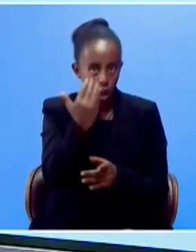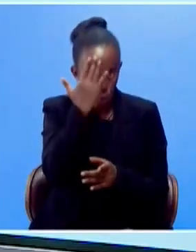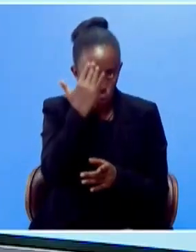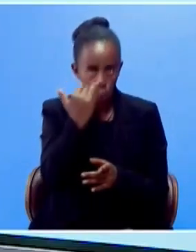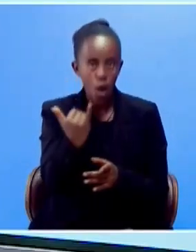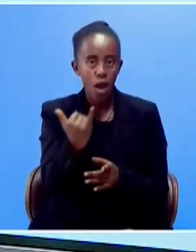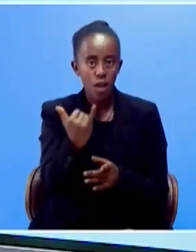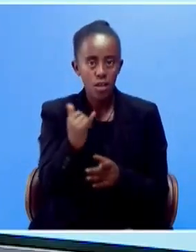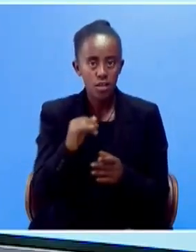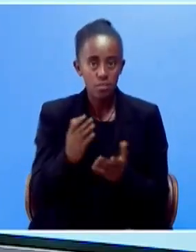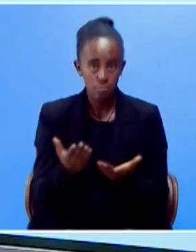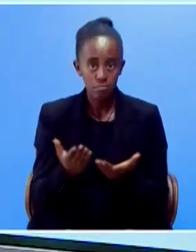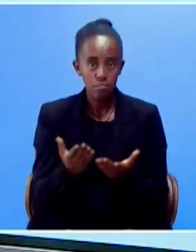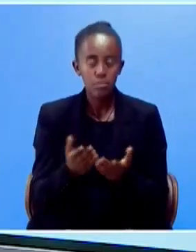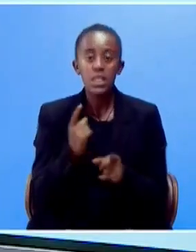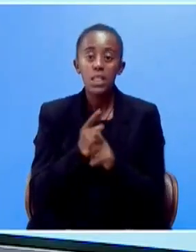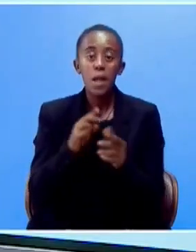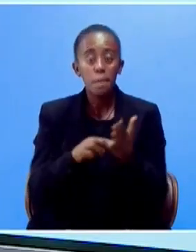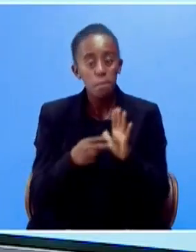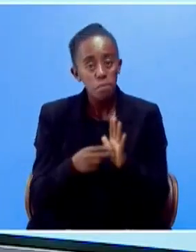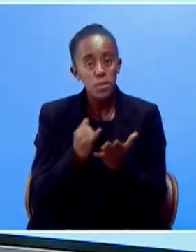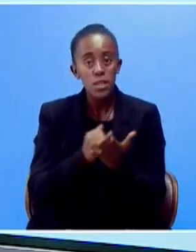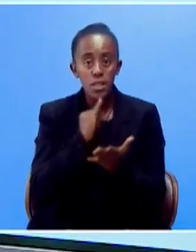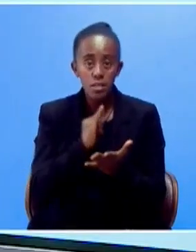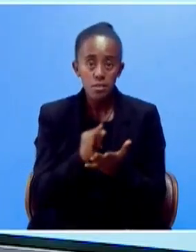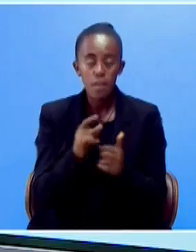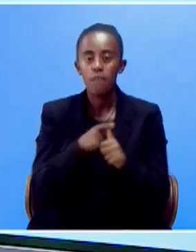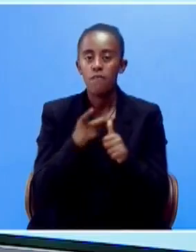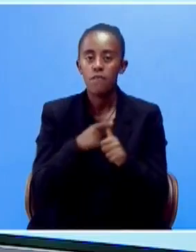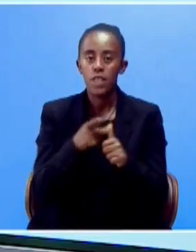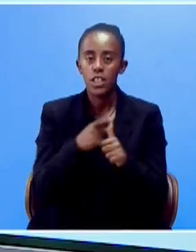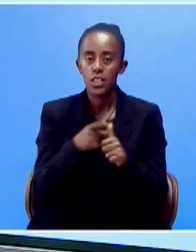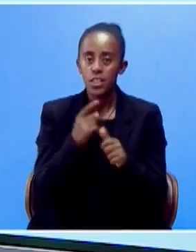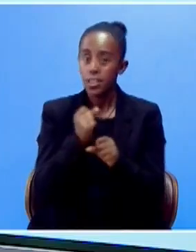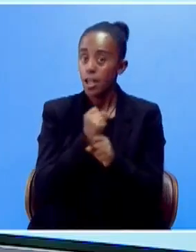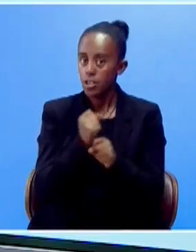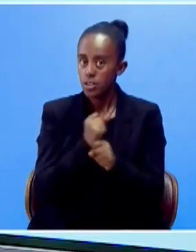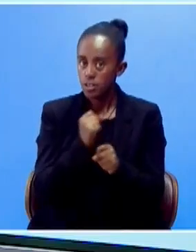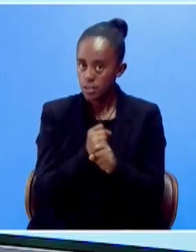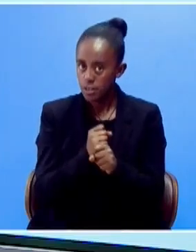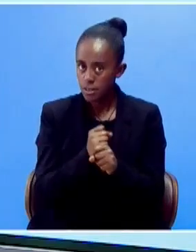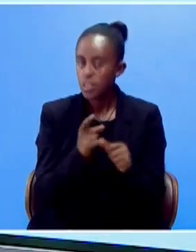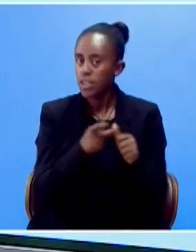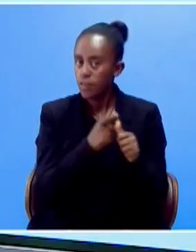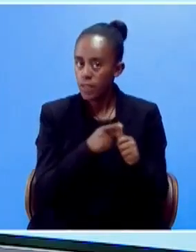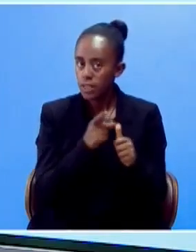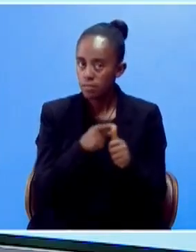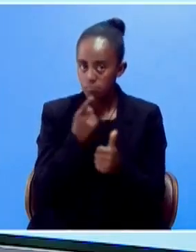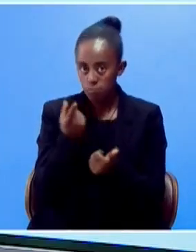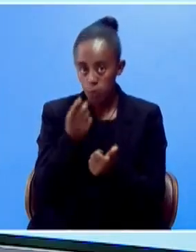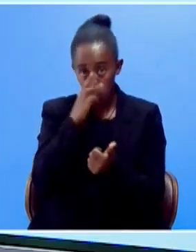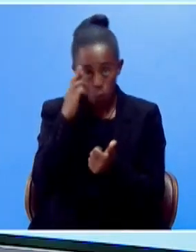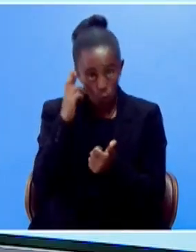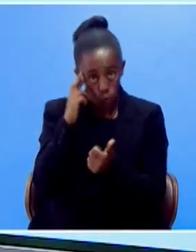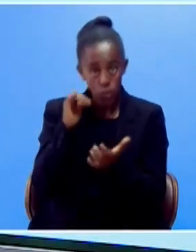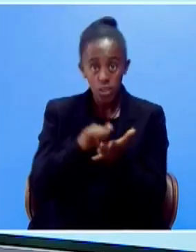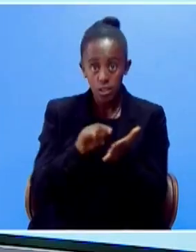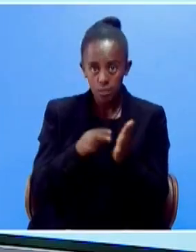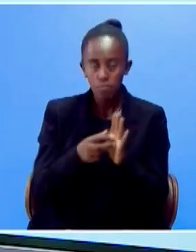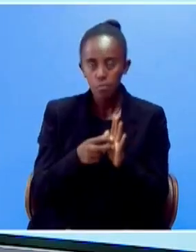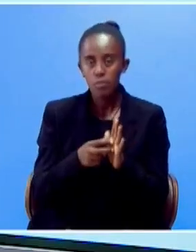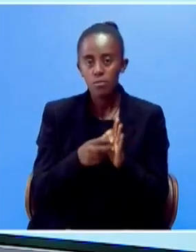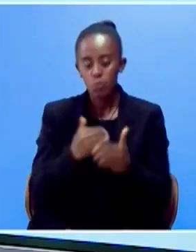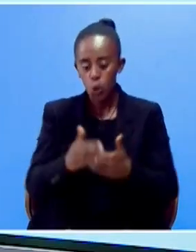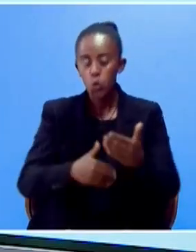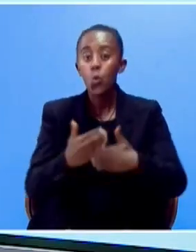happens. Yes? That means it is the first action. When we say the first action is the cause, that means there is what?